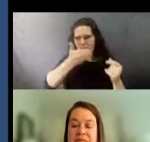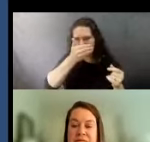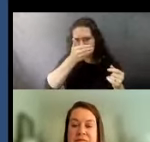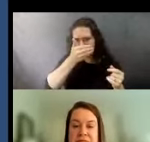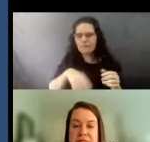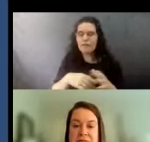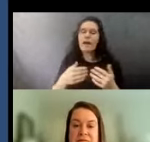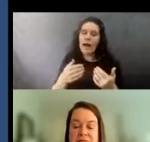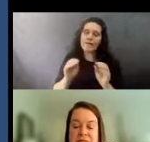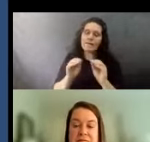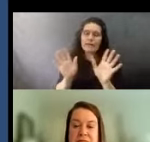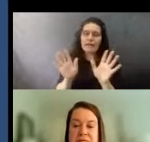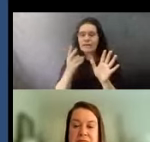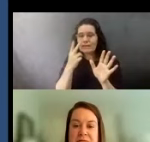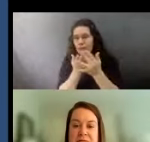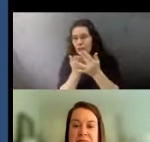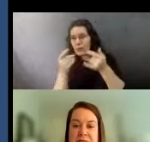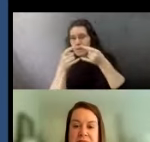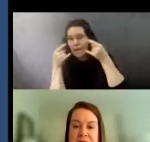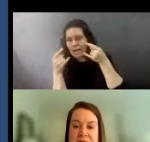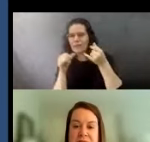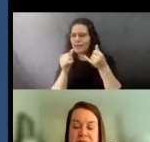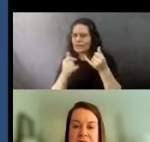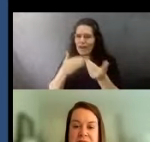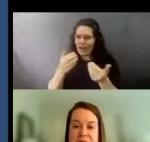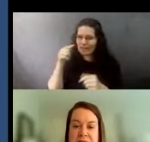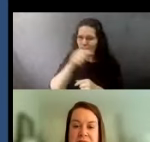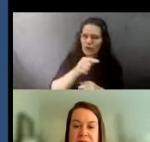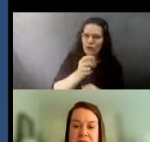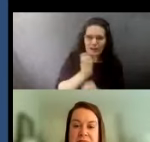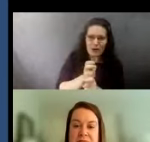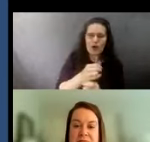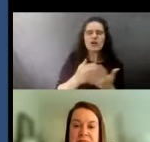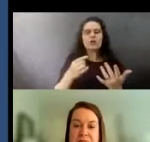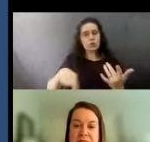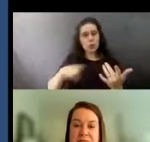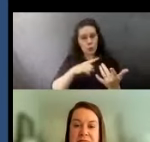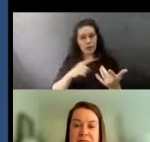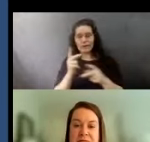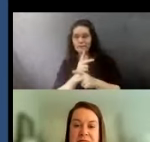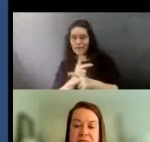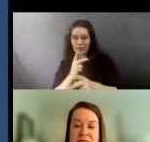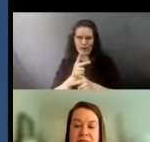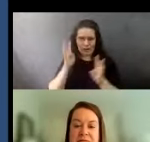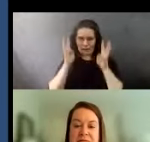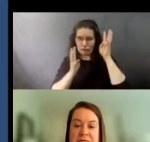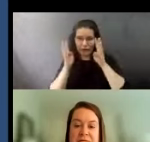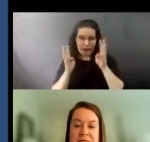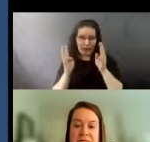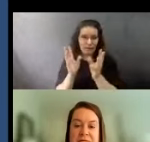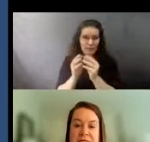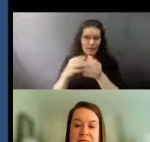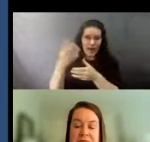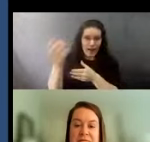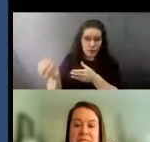become, exercise and creativity about meeting outside in our terrace and with